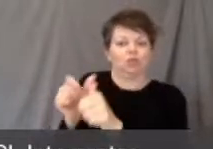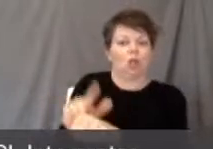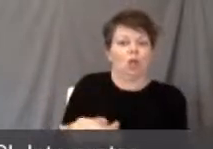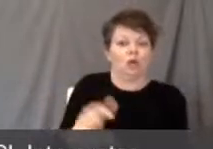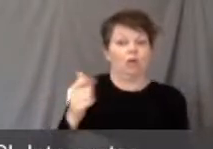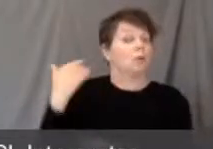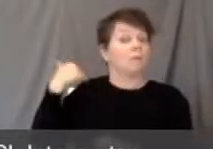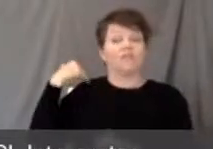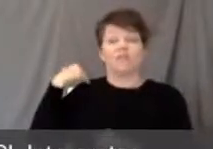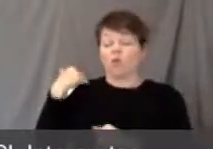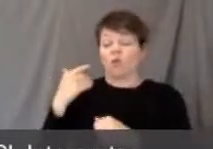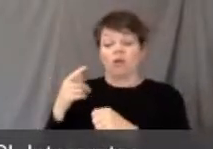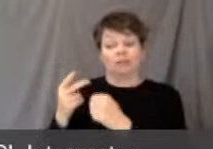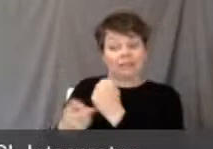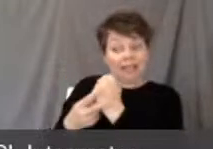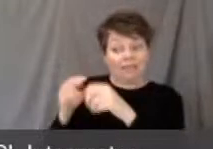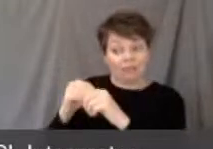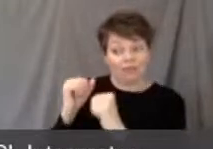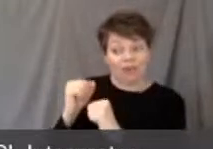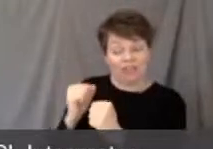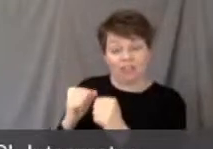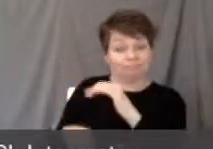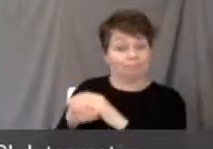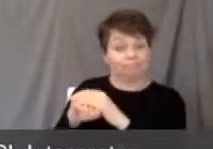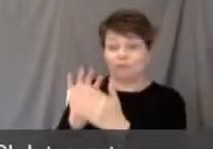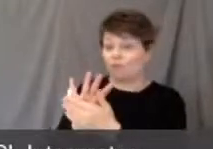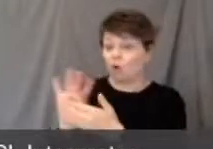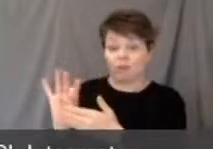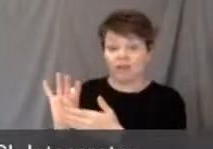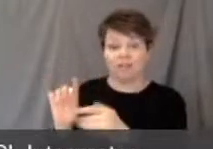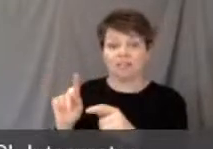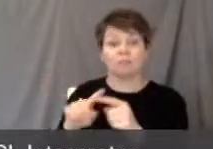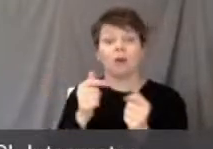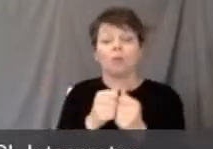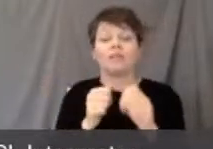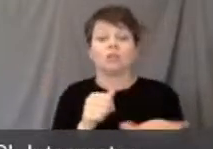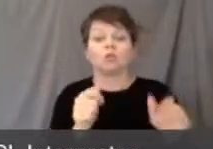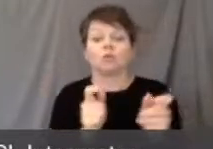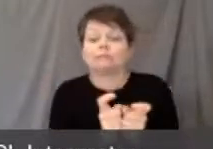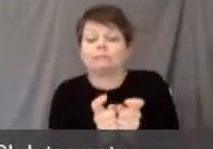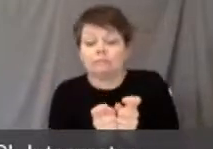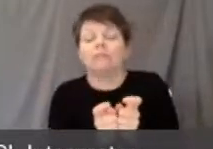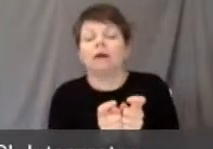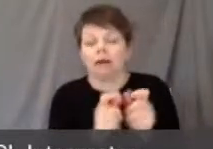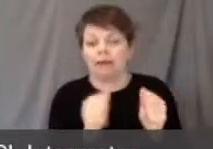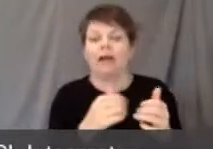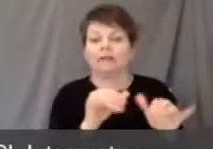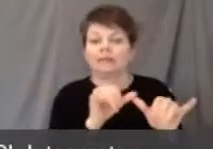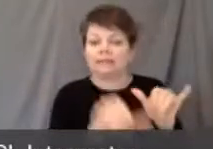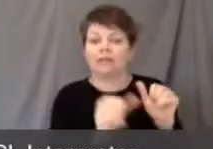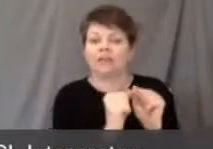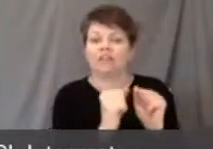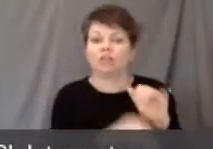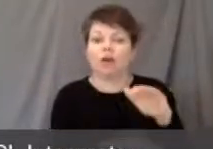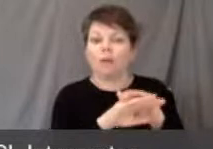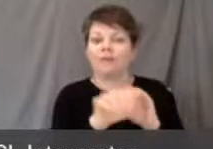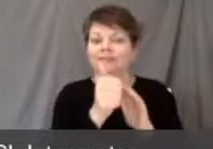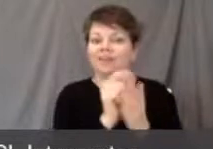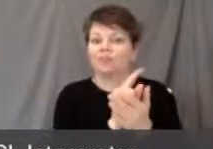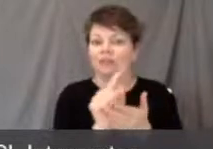refrigerators for 4 weeks and now can be in refrigerators for up to 10 weeks. And the reason why this came about is